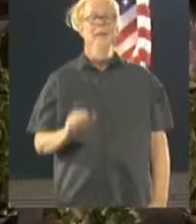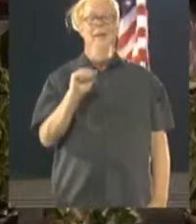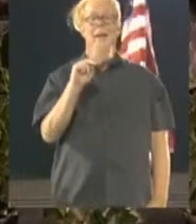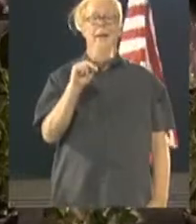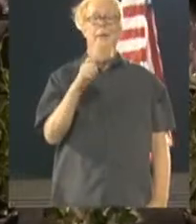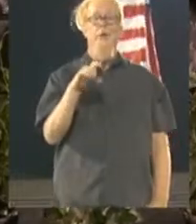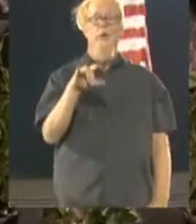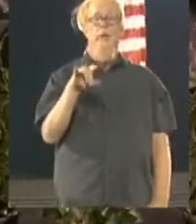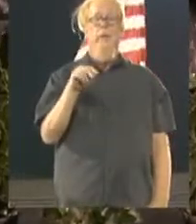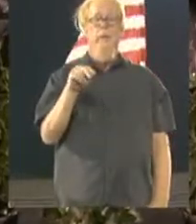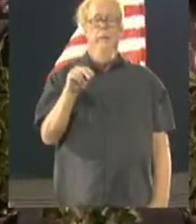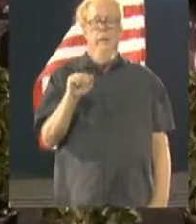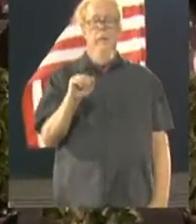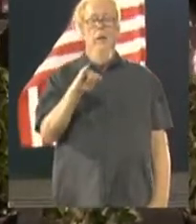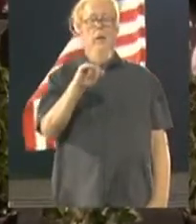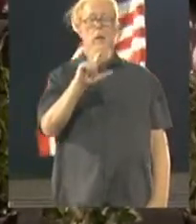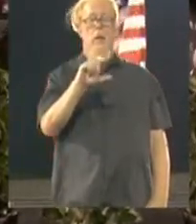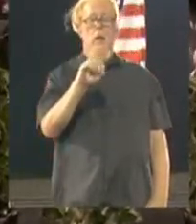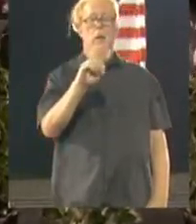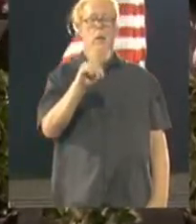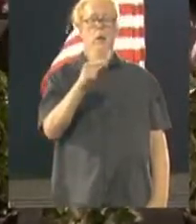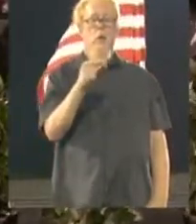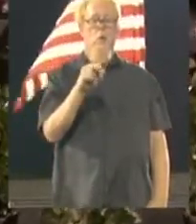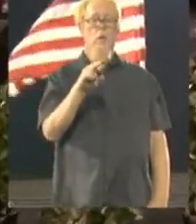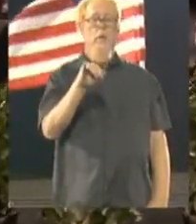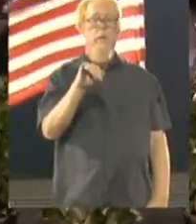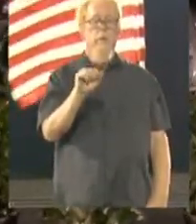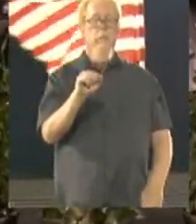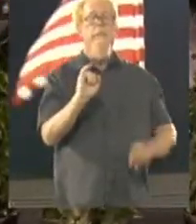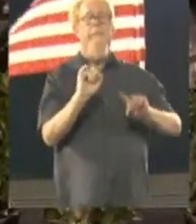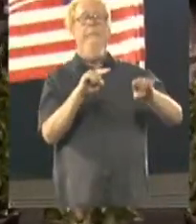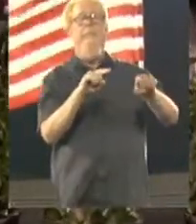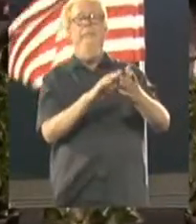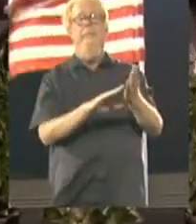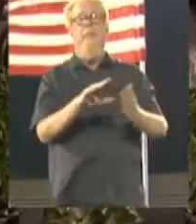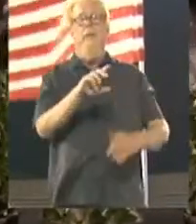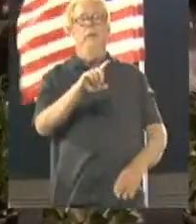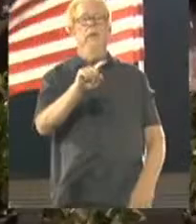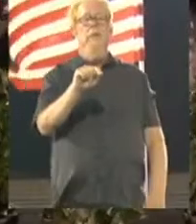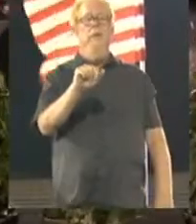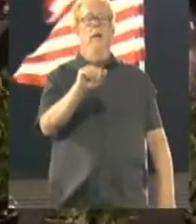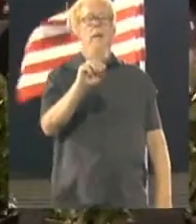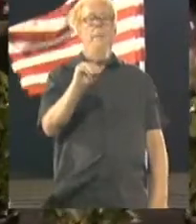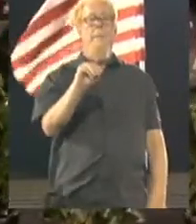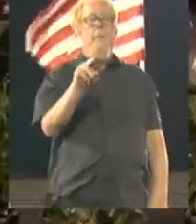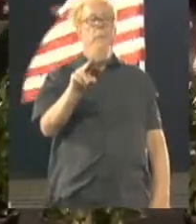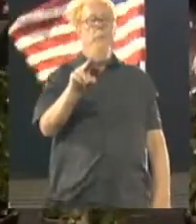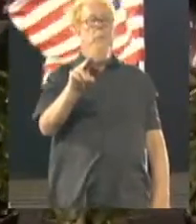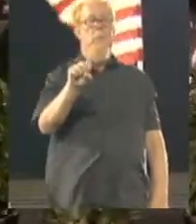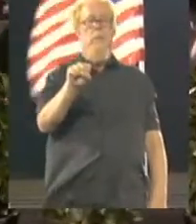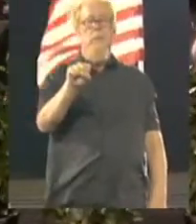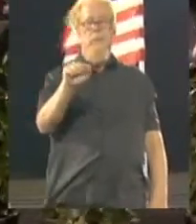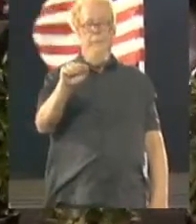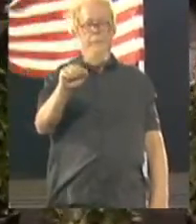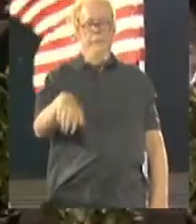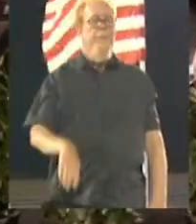Angelina J. Longoria will be attending Texas A&M University at San Antonio.